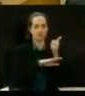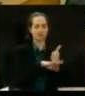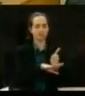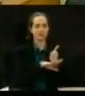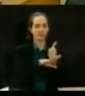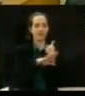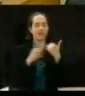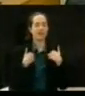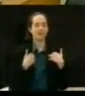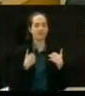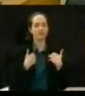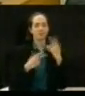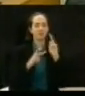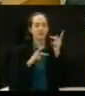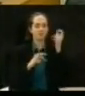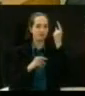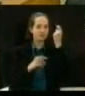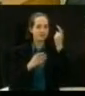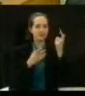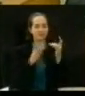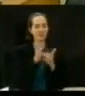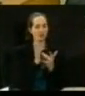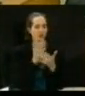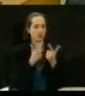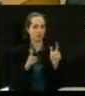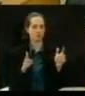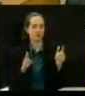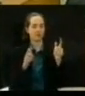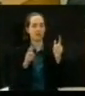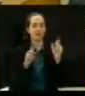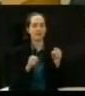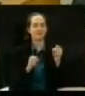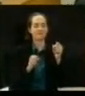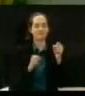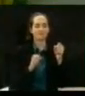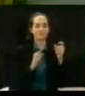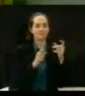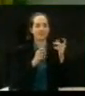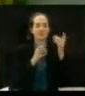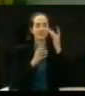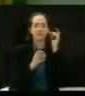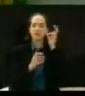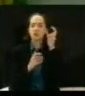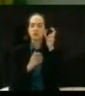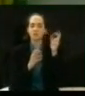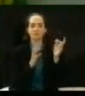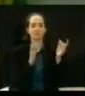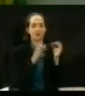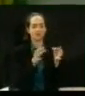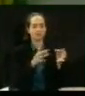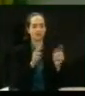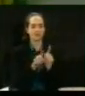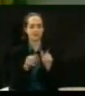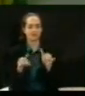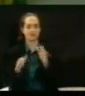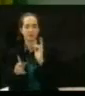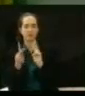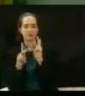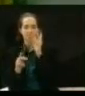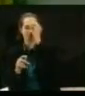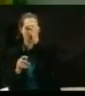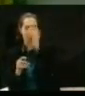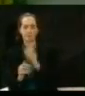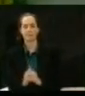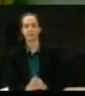them and the citizens at the same time. Very well put. I think the city and county both are working on that, and hopefully have someone from